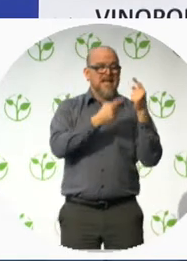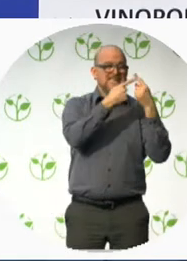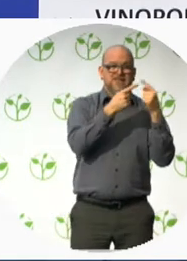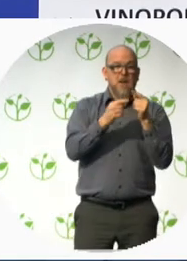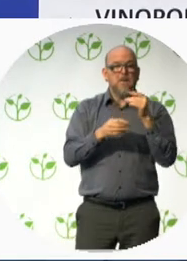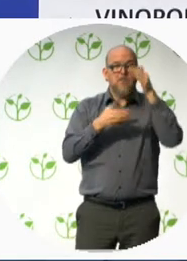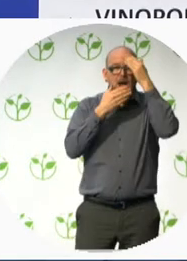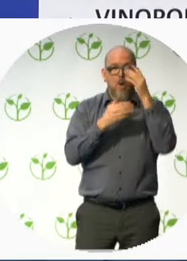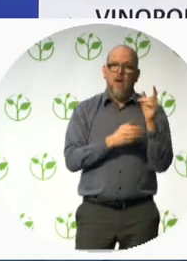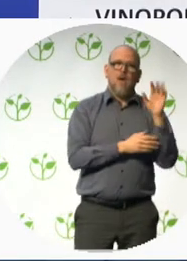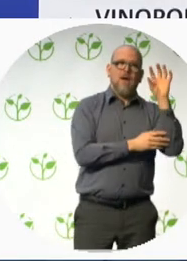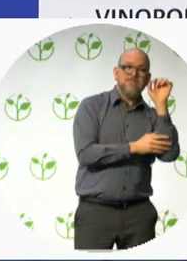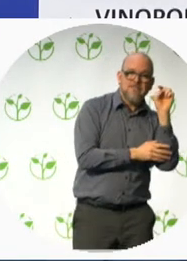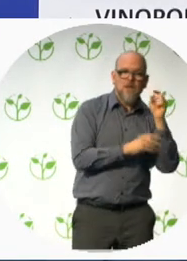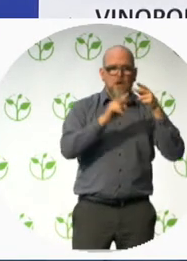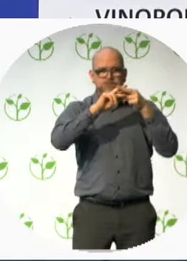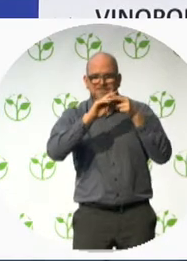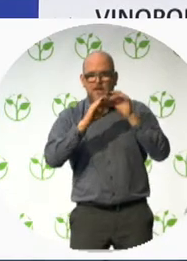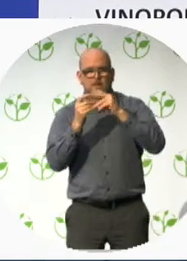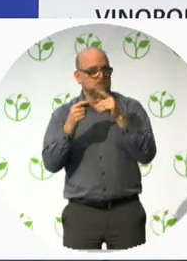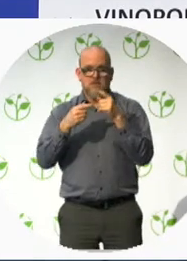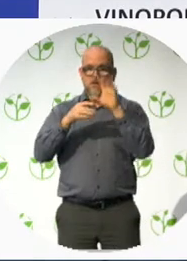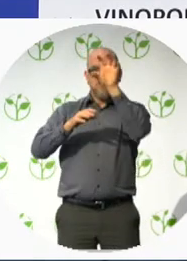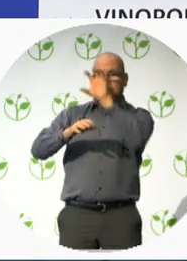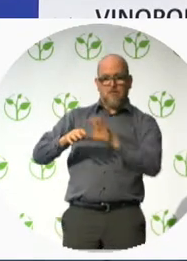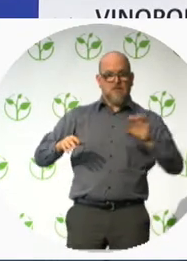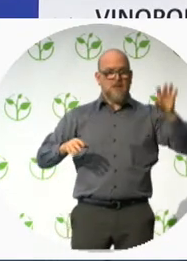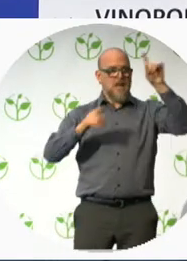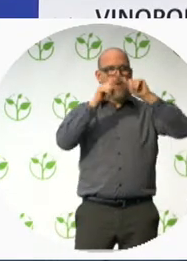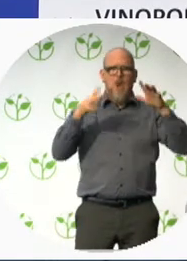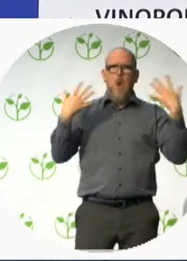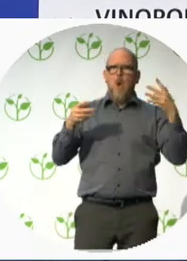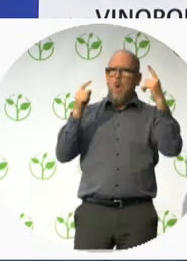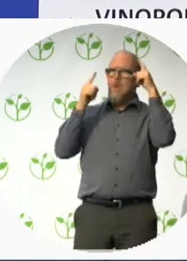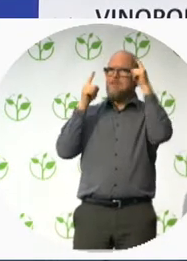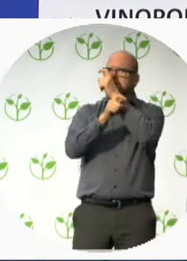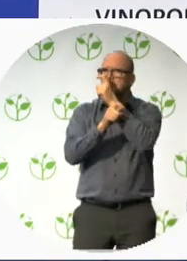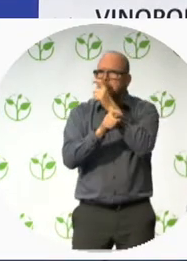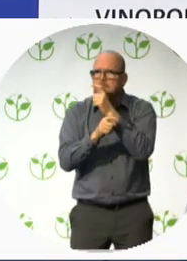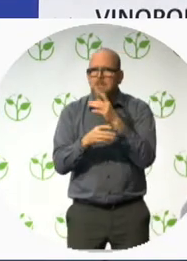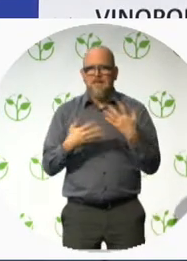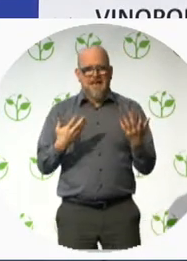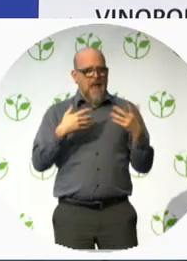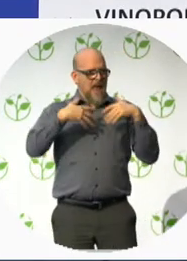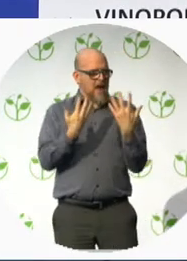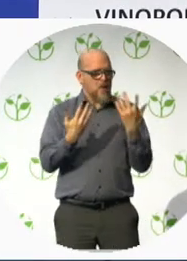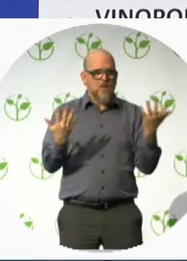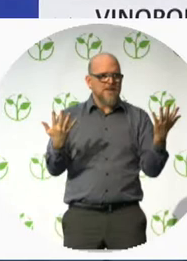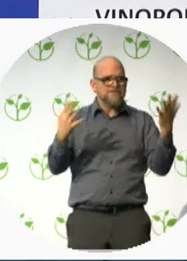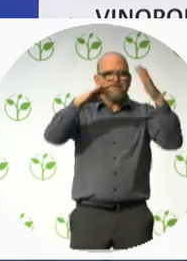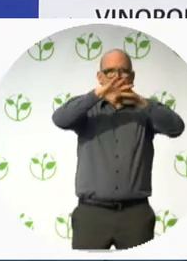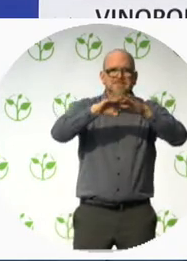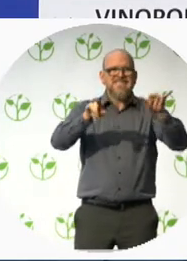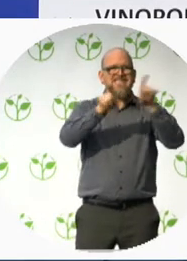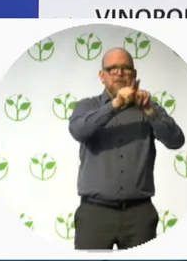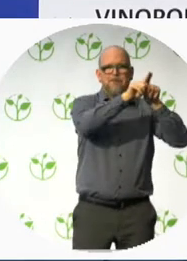online piece of software where people could have access to our database, check to see if their regional sign was the same or different, and if it was